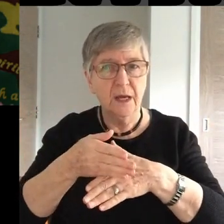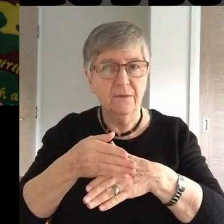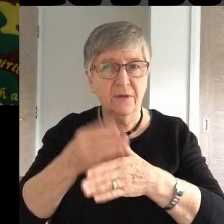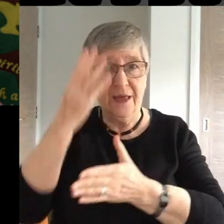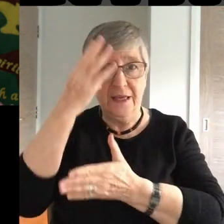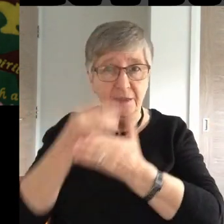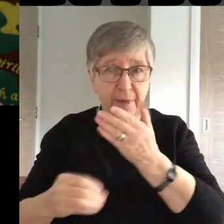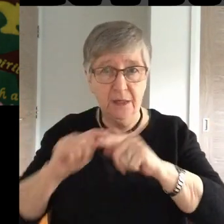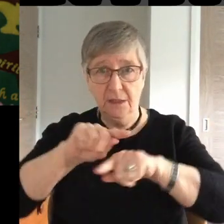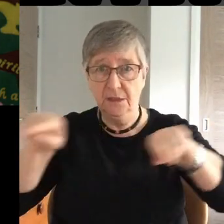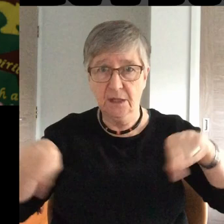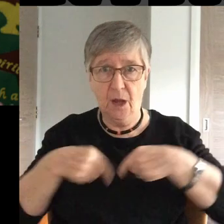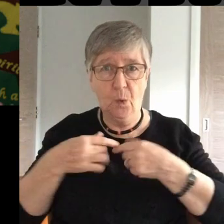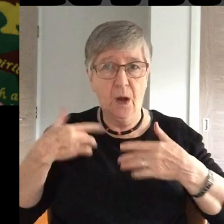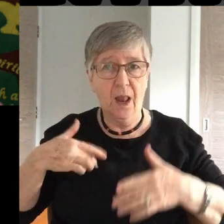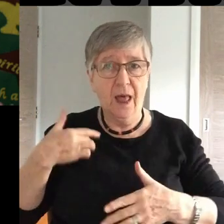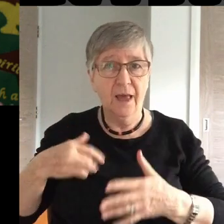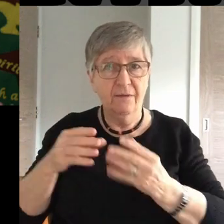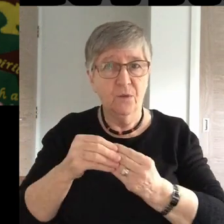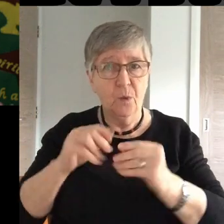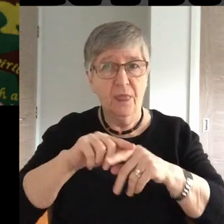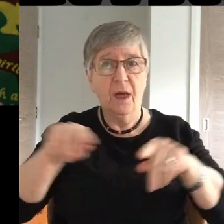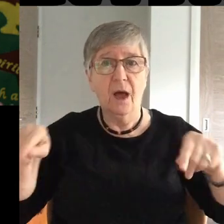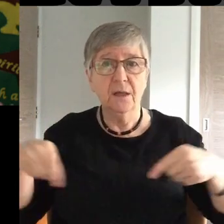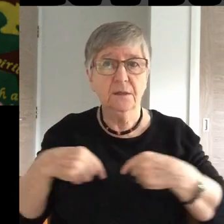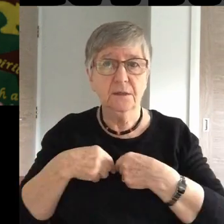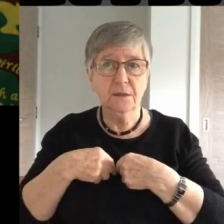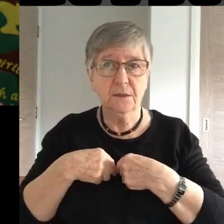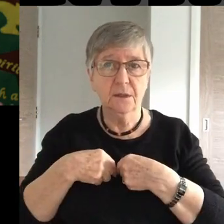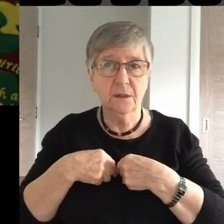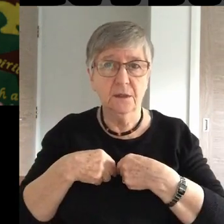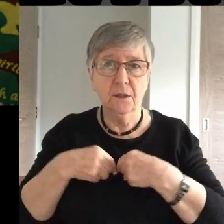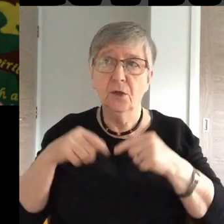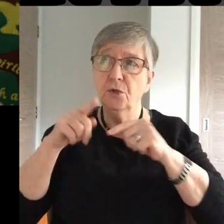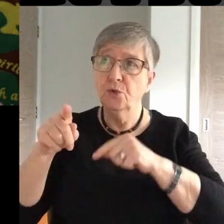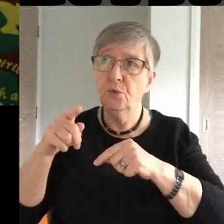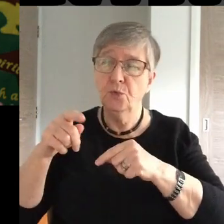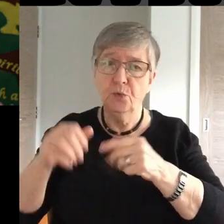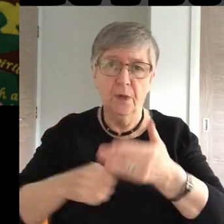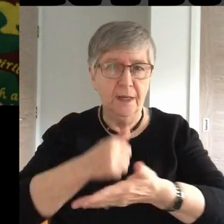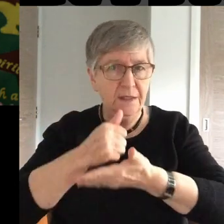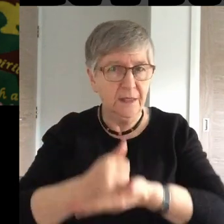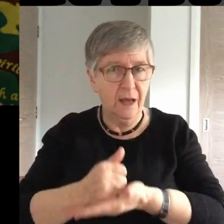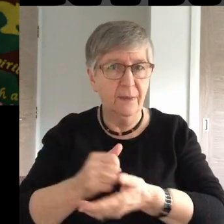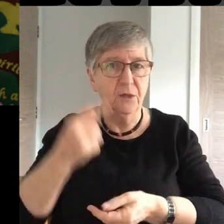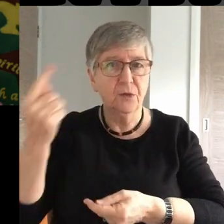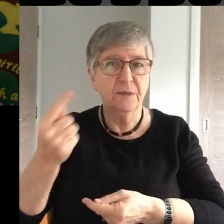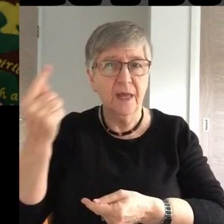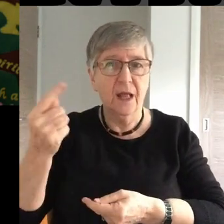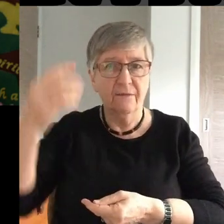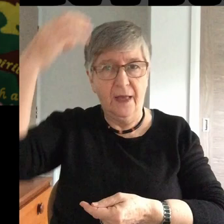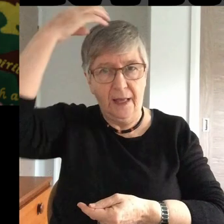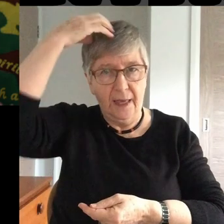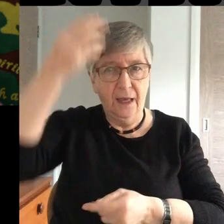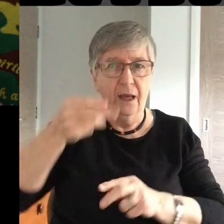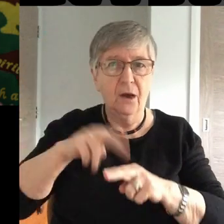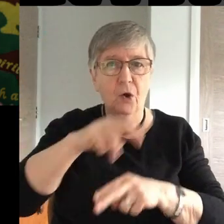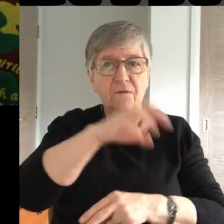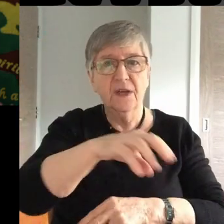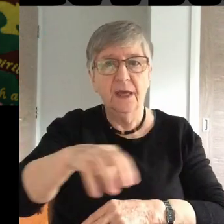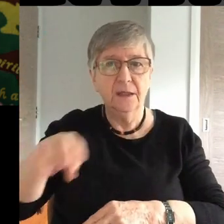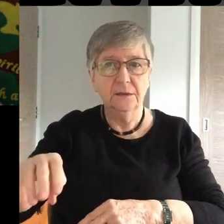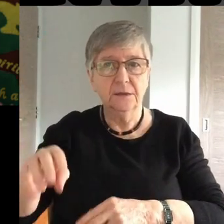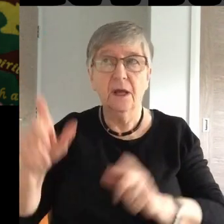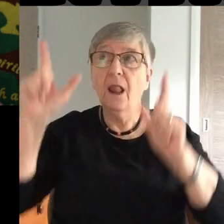our humanity with us, to be praised and to establish himself as the King of Kings and Lord